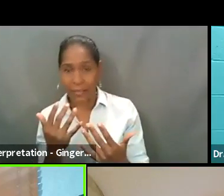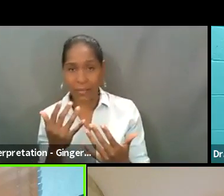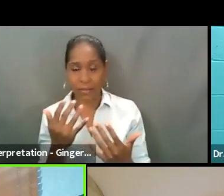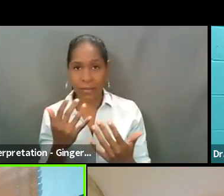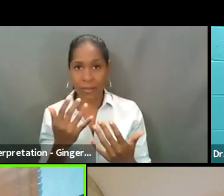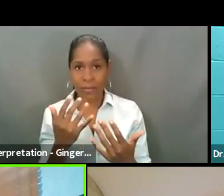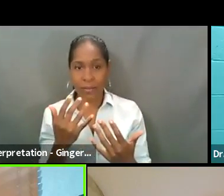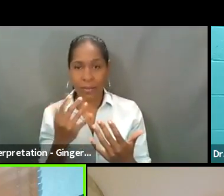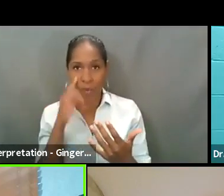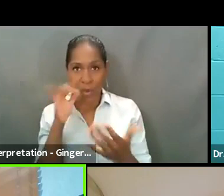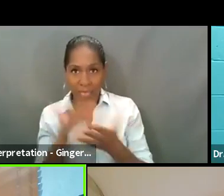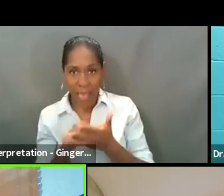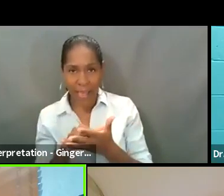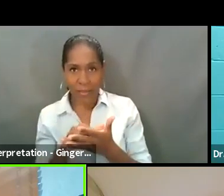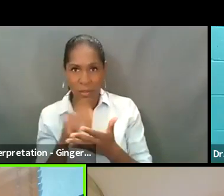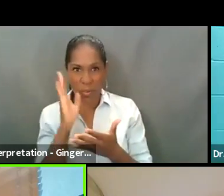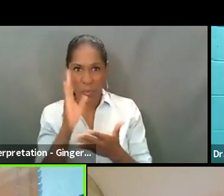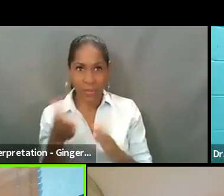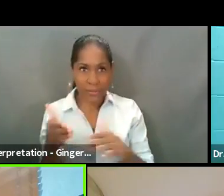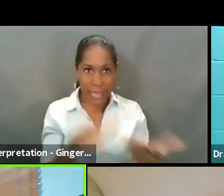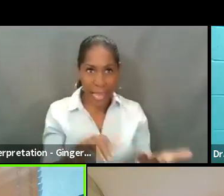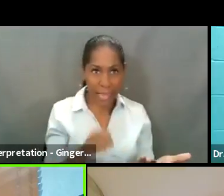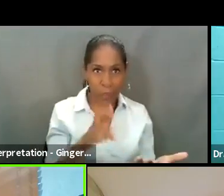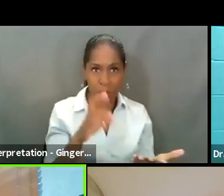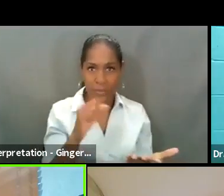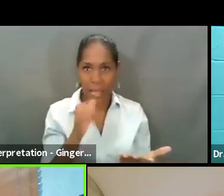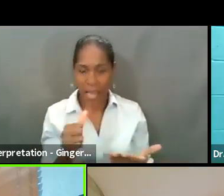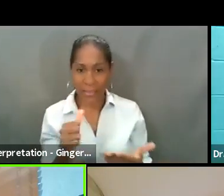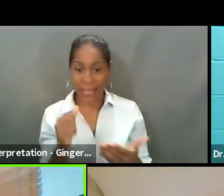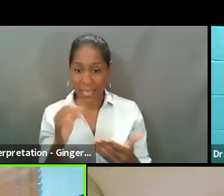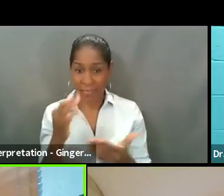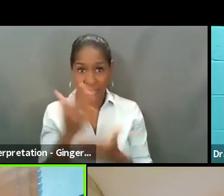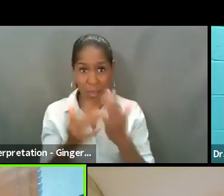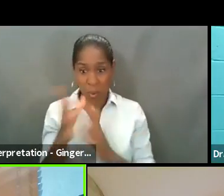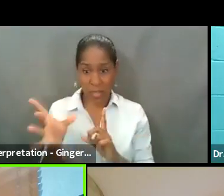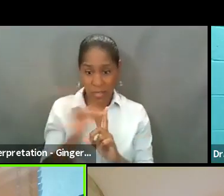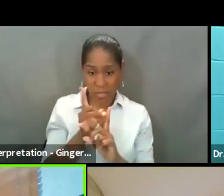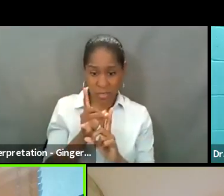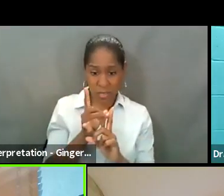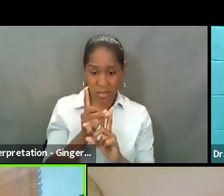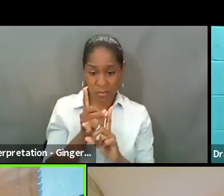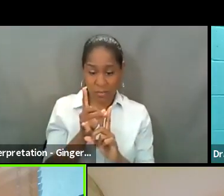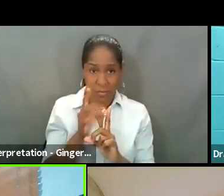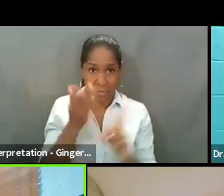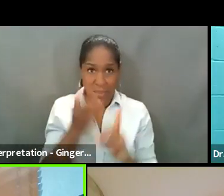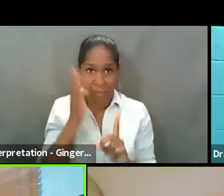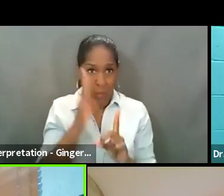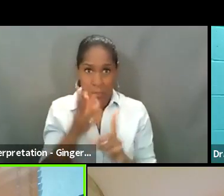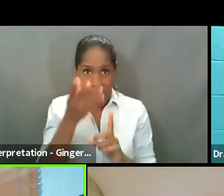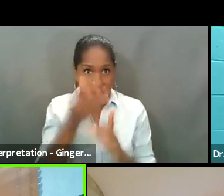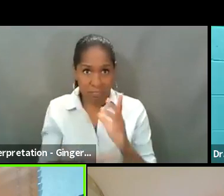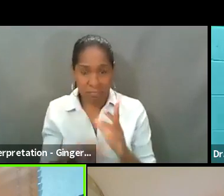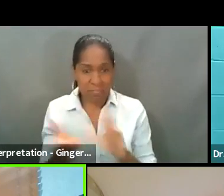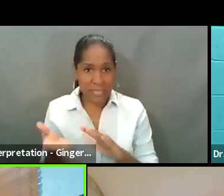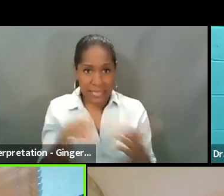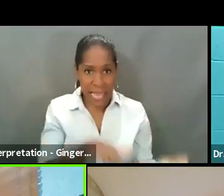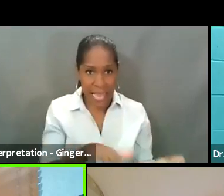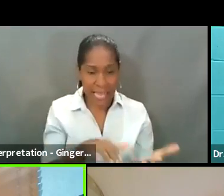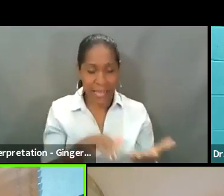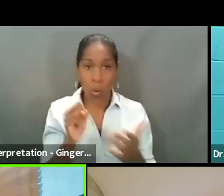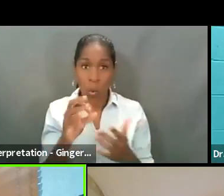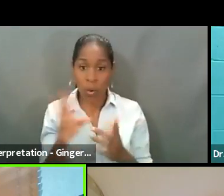words, or how sick they will get, or how it will affect, in the long